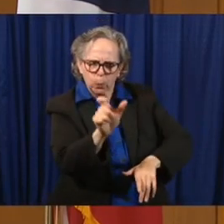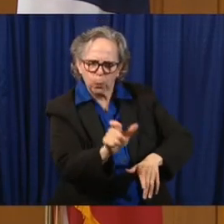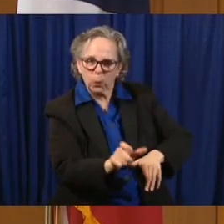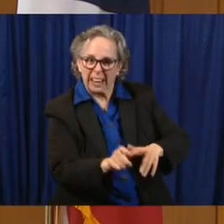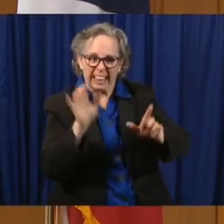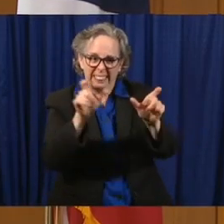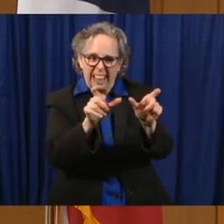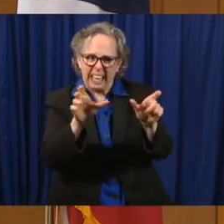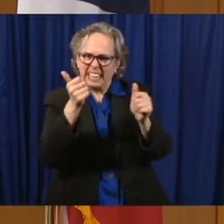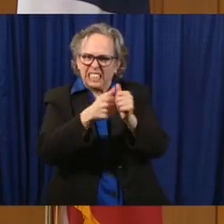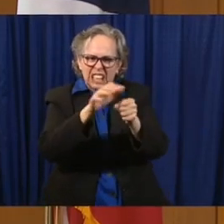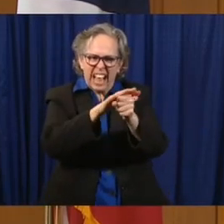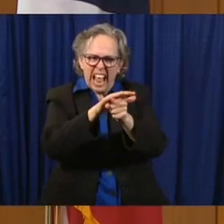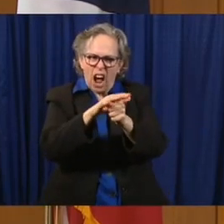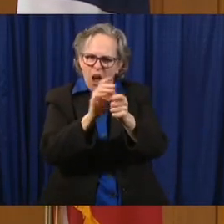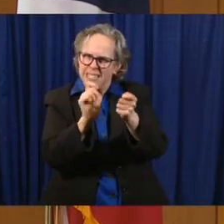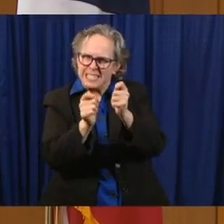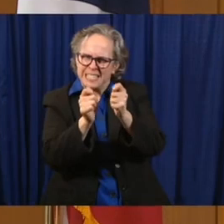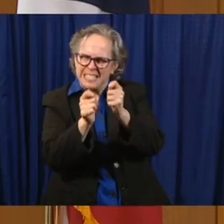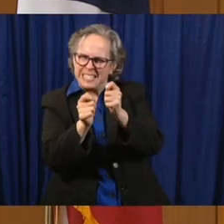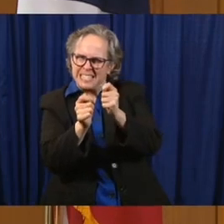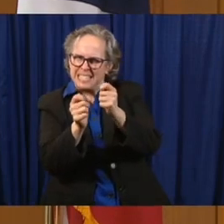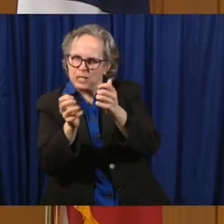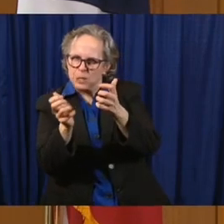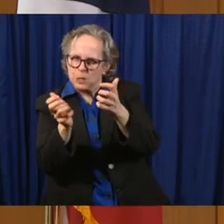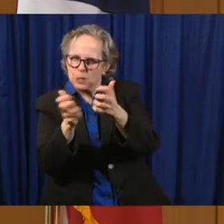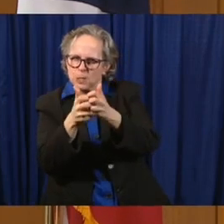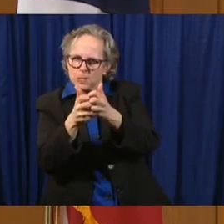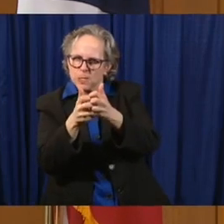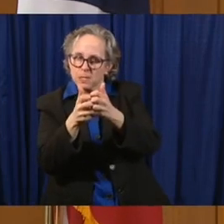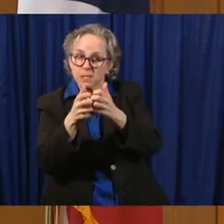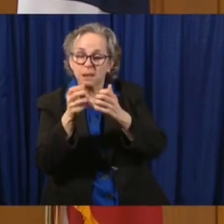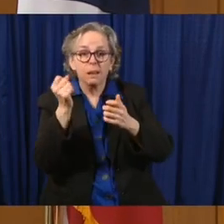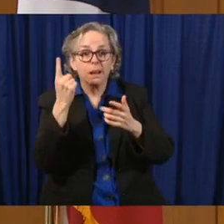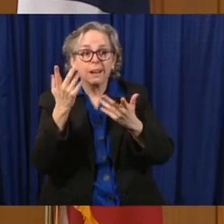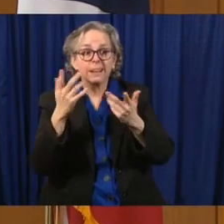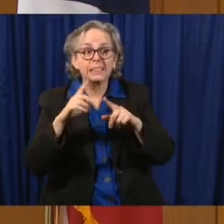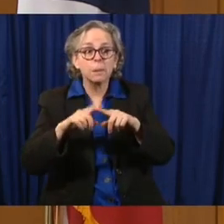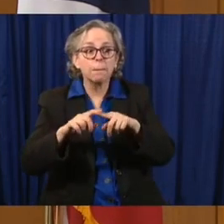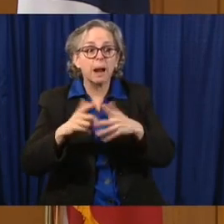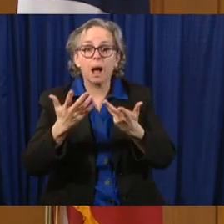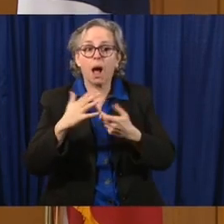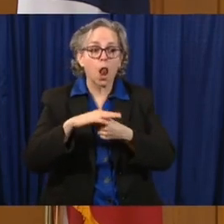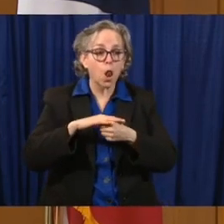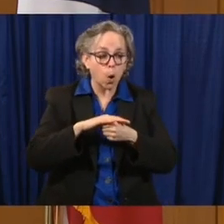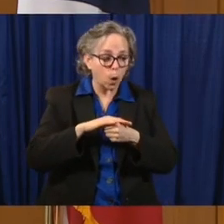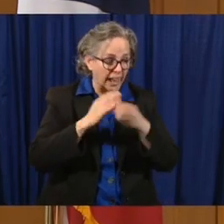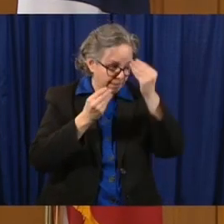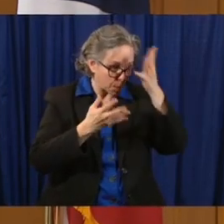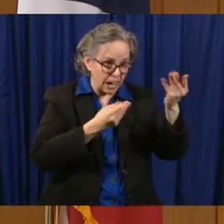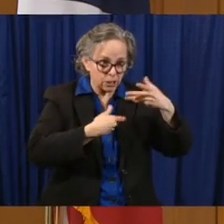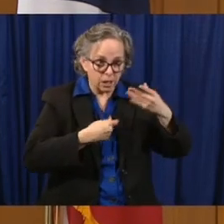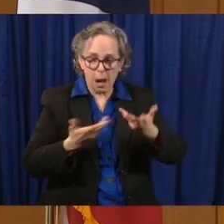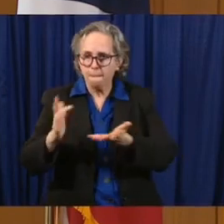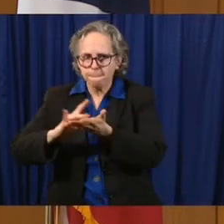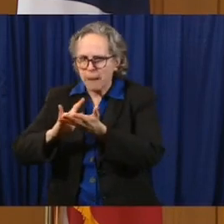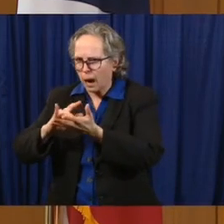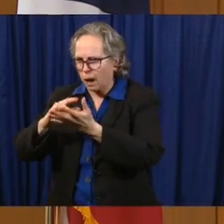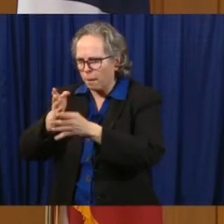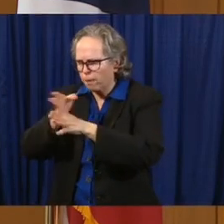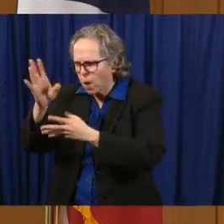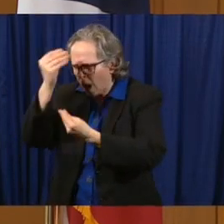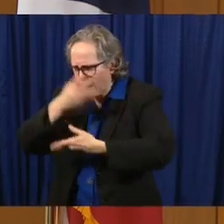Ohio State, Columbus covers a big swath of the state, geographically down